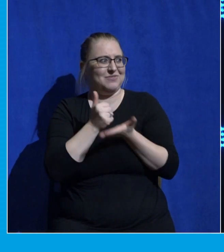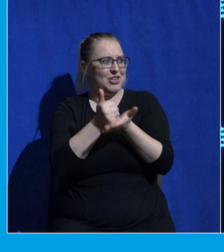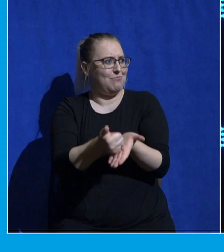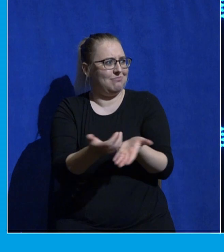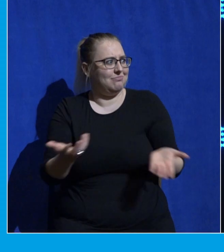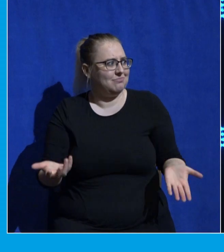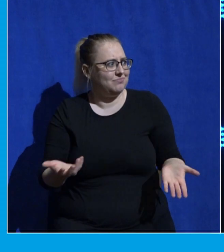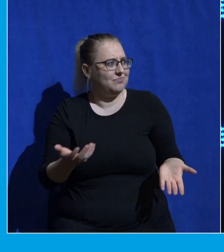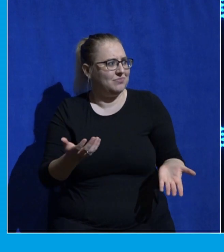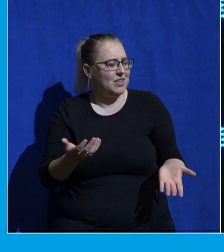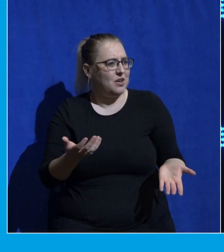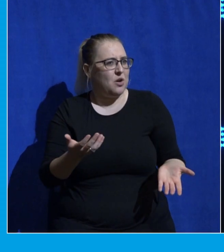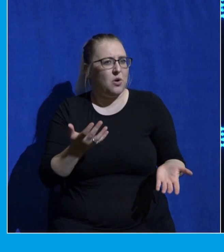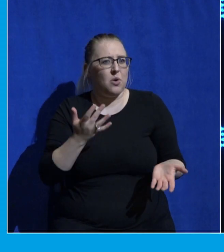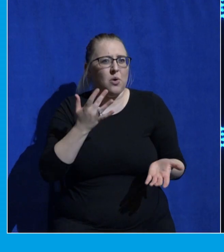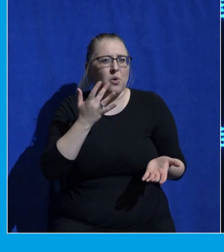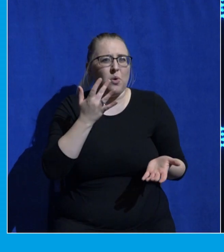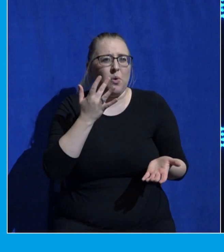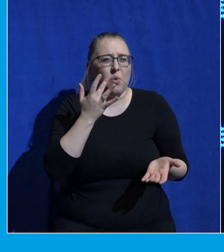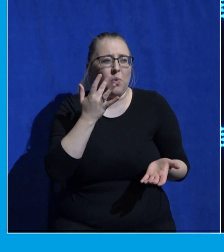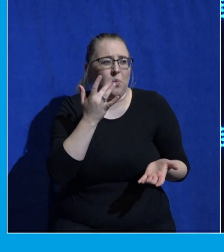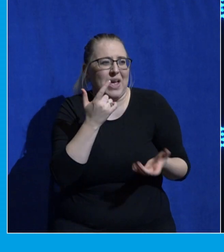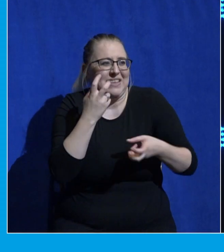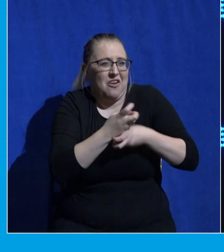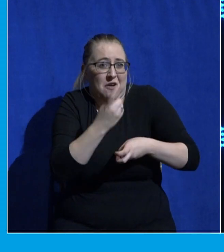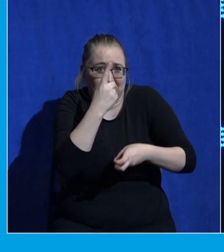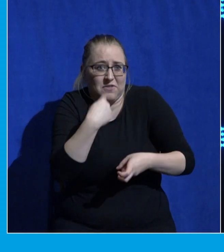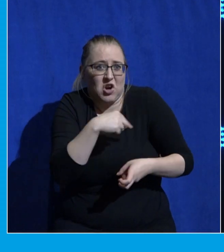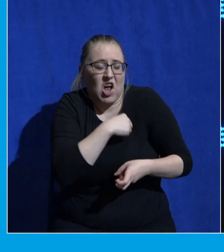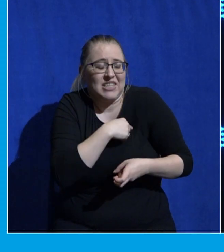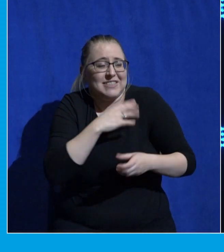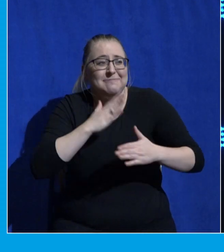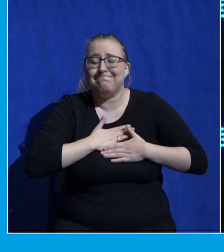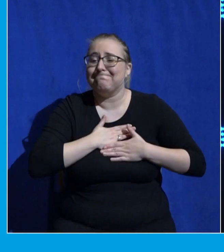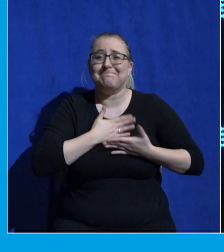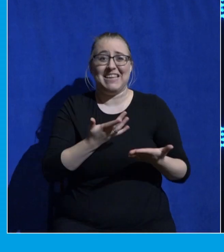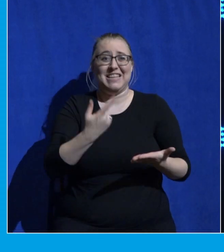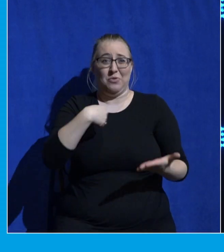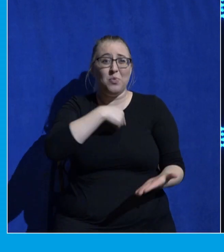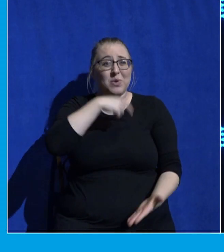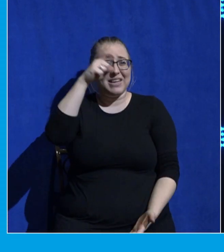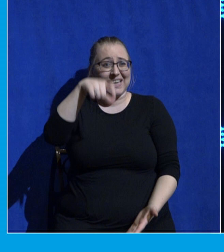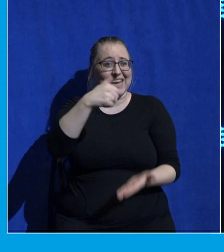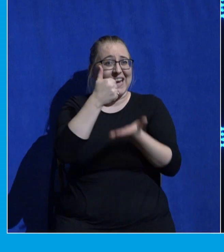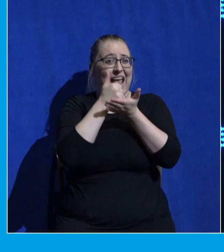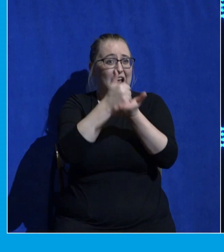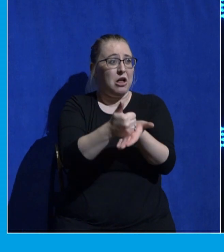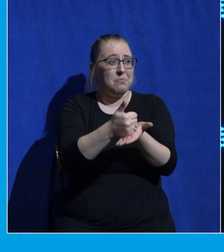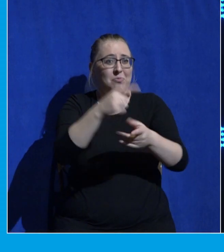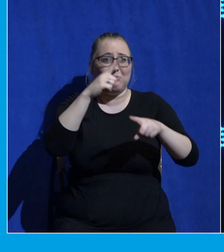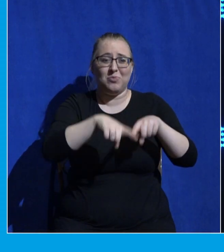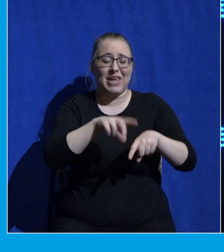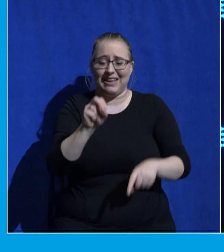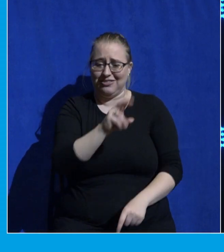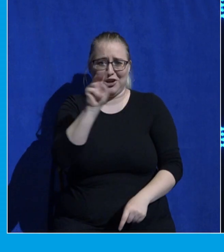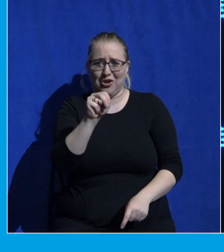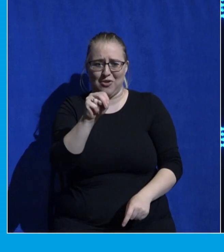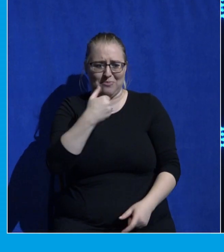Why is it so hard for us to admit out loud in public that we need help, that we can't do this on our own?